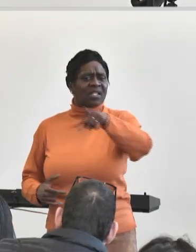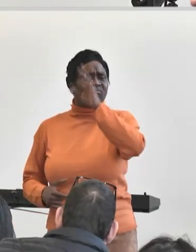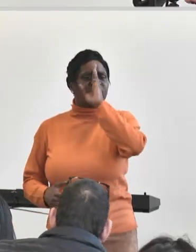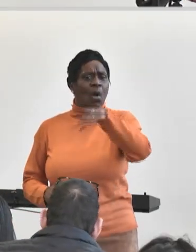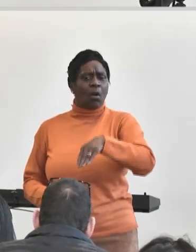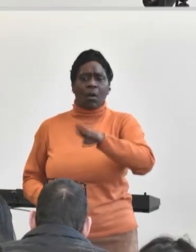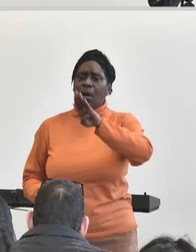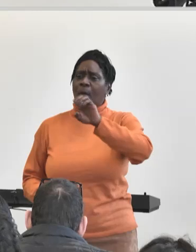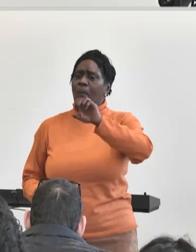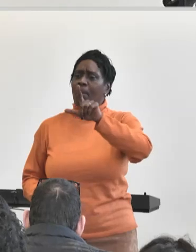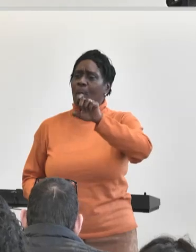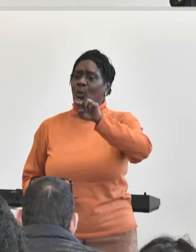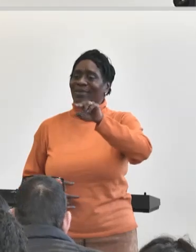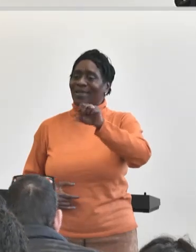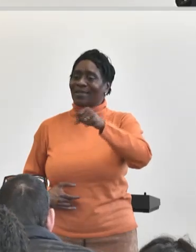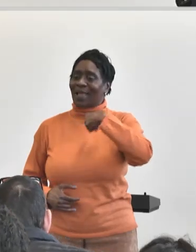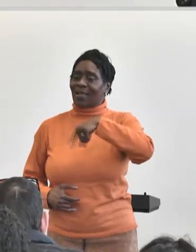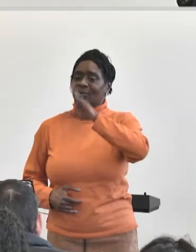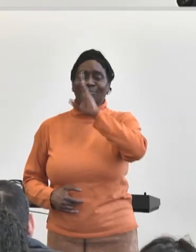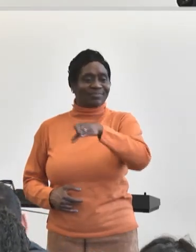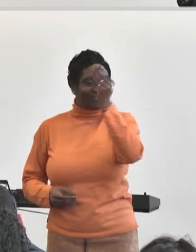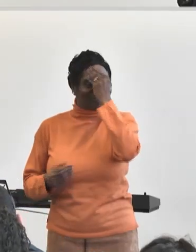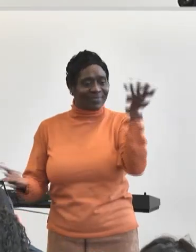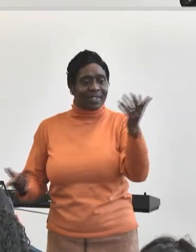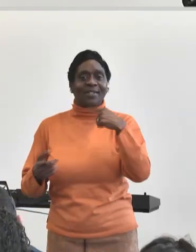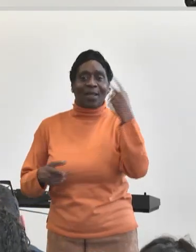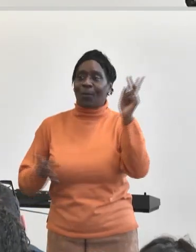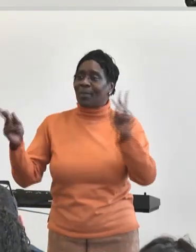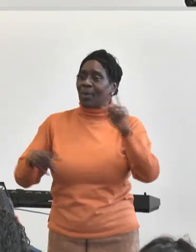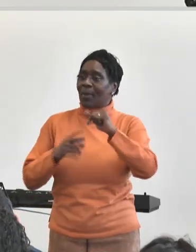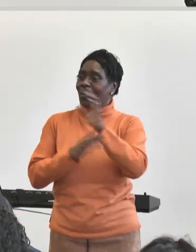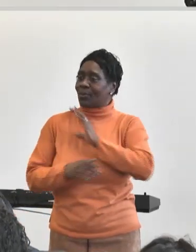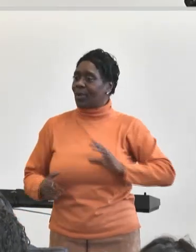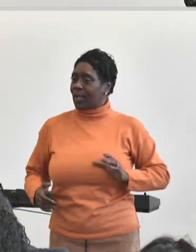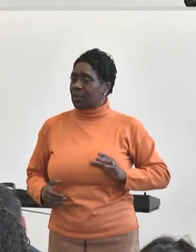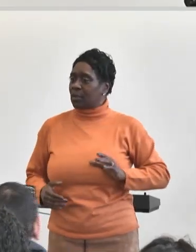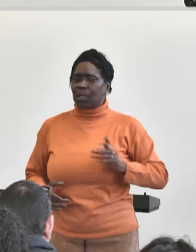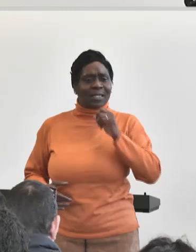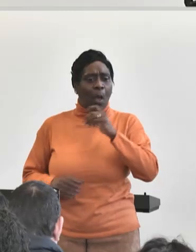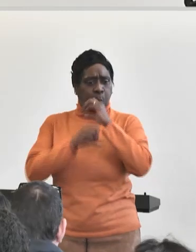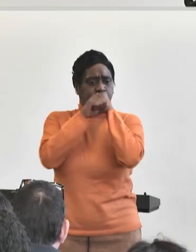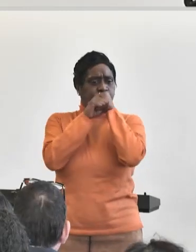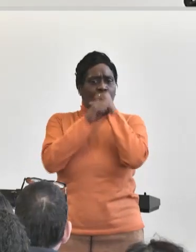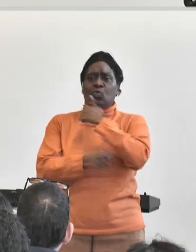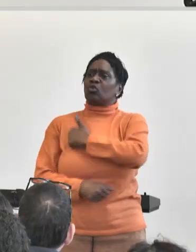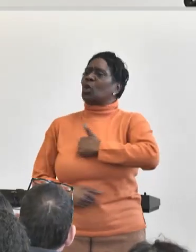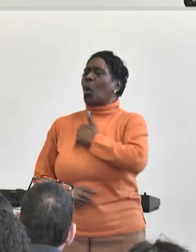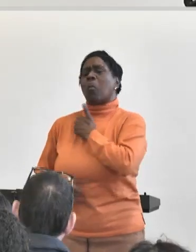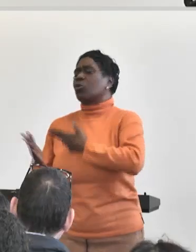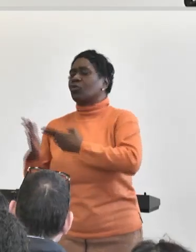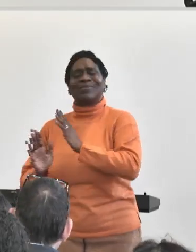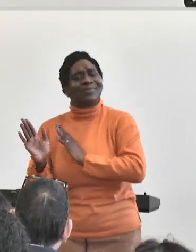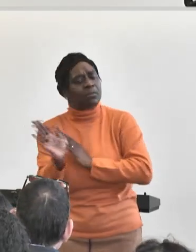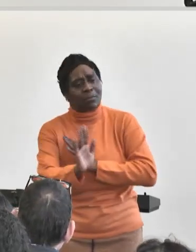we speak. Tengamos esa fuerza cuando hablamos to people around us. Alrededor nuestro. We don't apologize for the truth. No